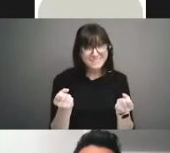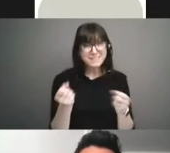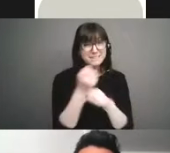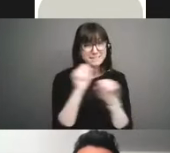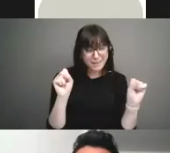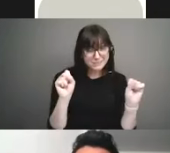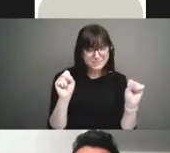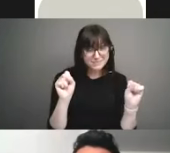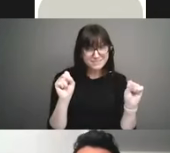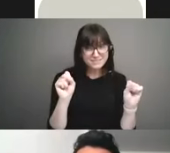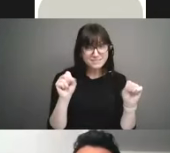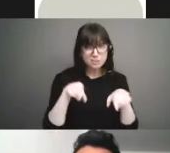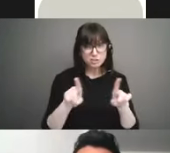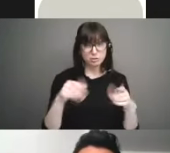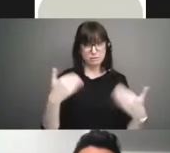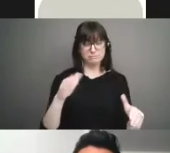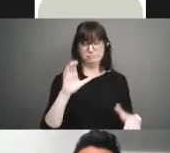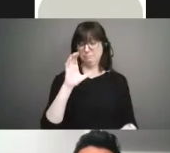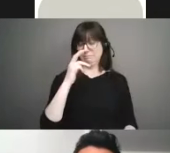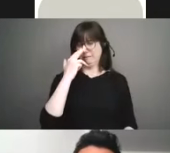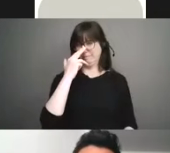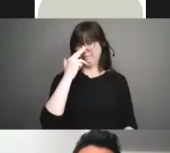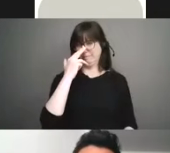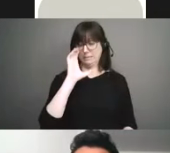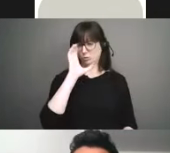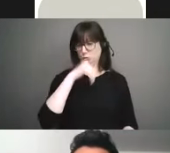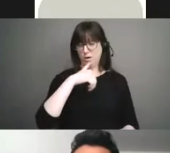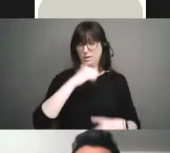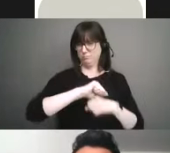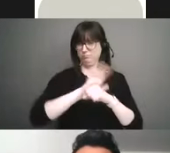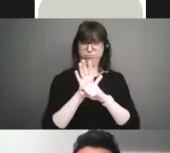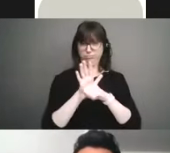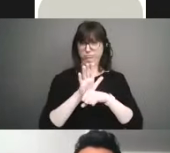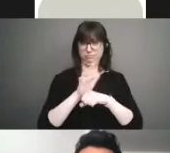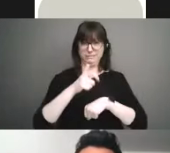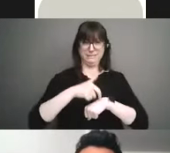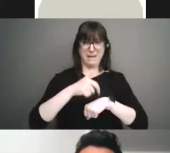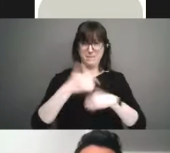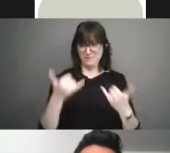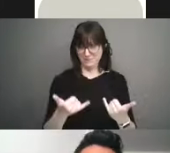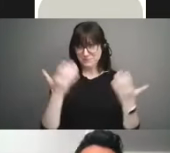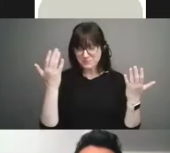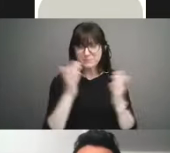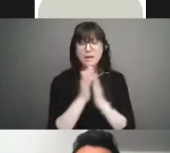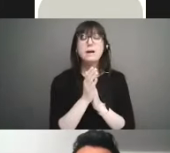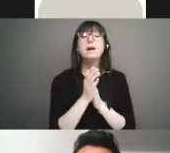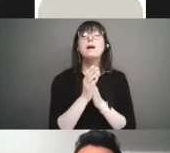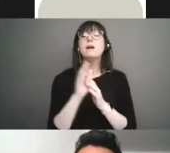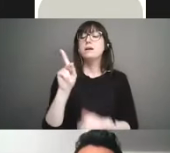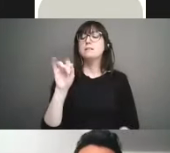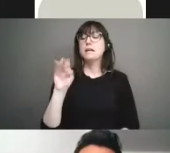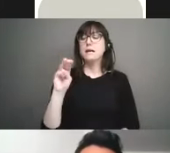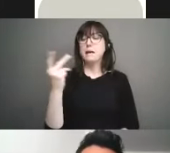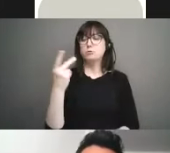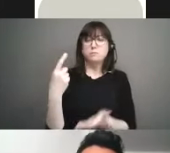safe during these very odd and strange times of COVID-19. I was talking to Kim actually before we